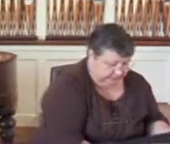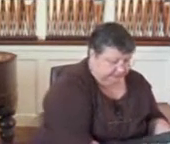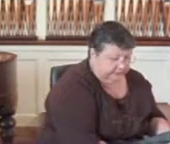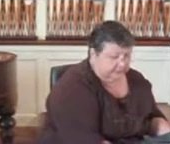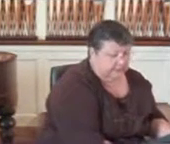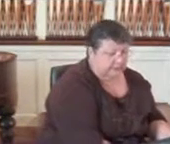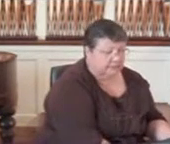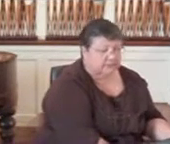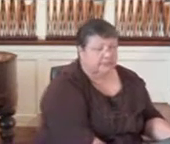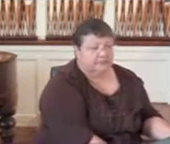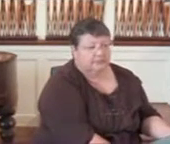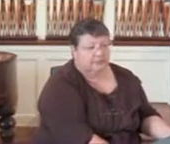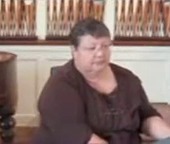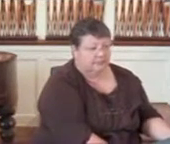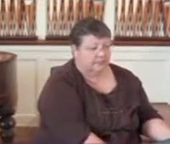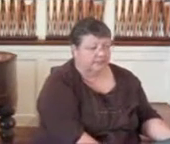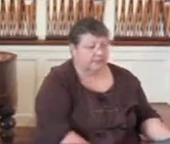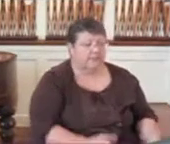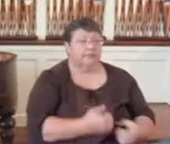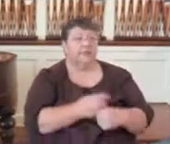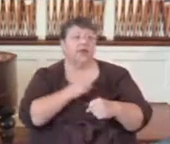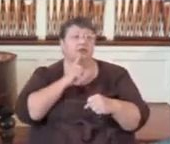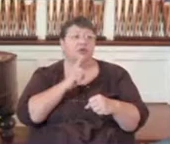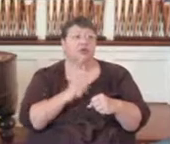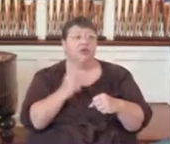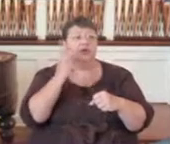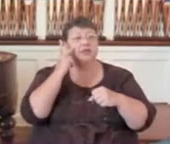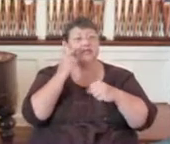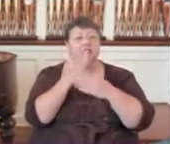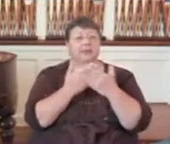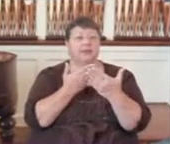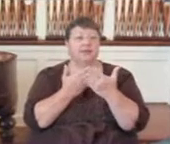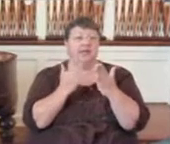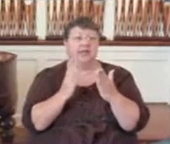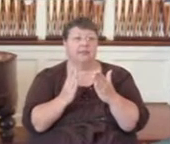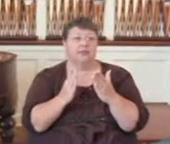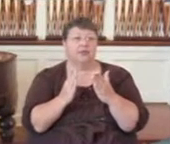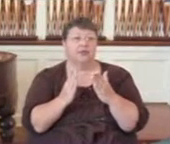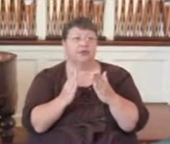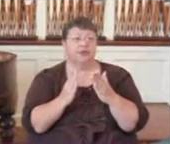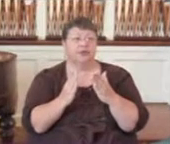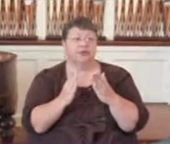worshiping with and say hello after the service.